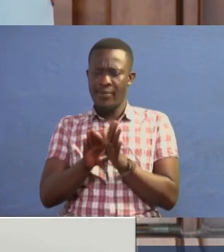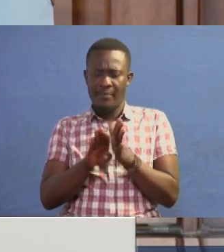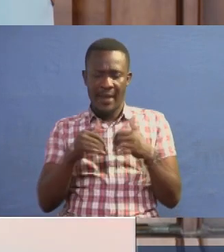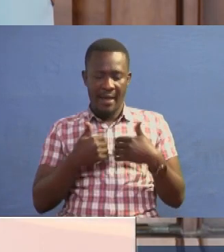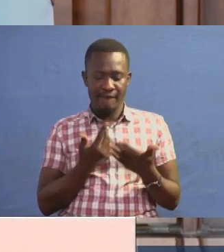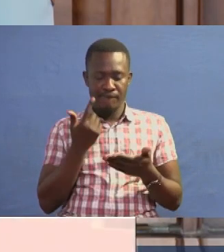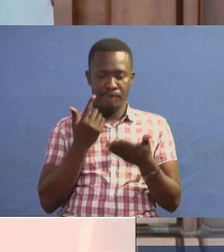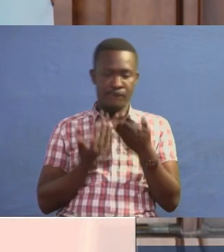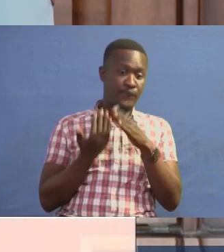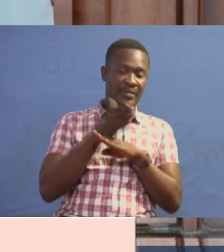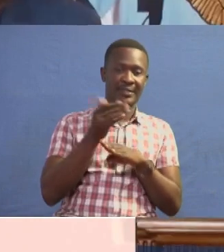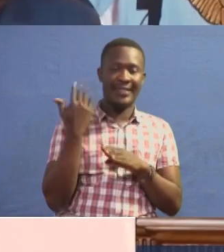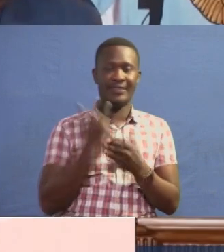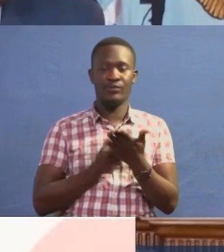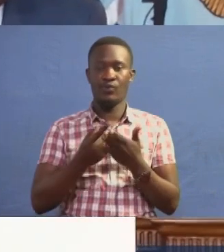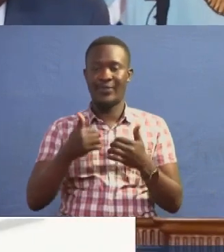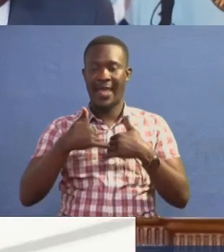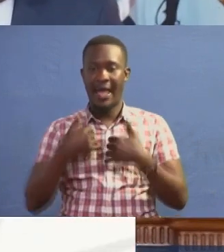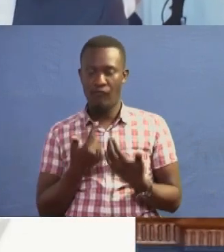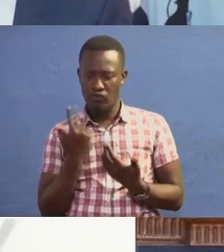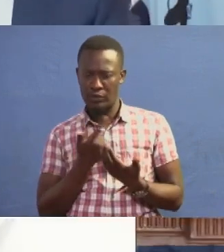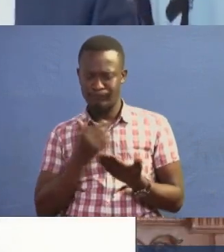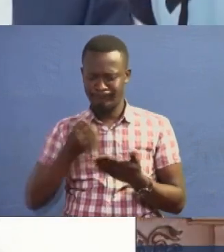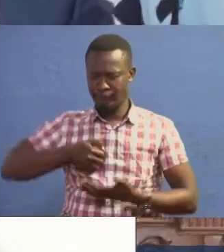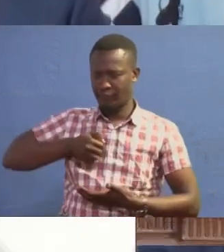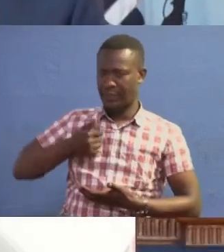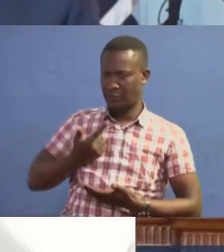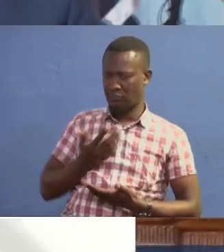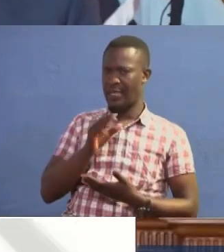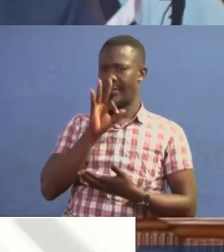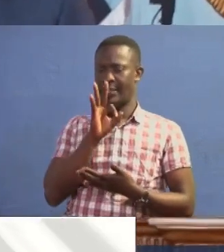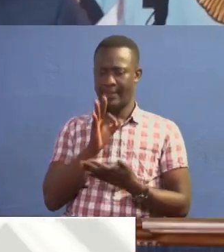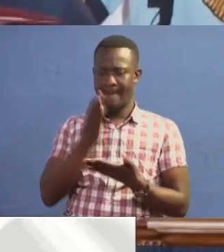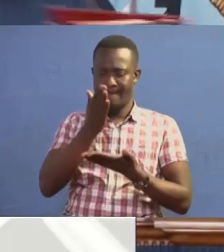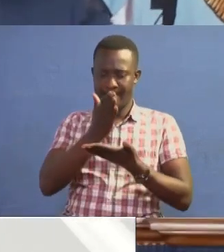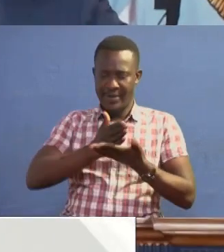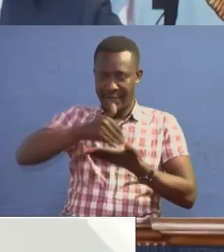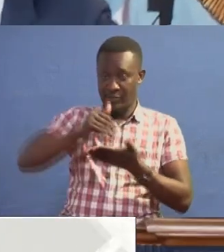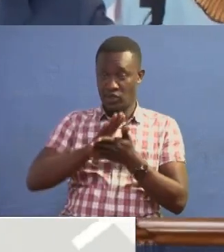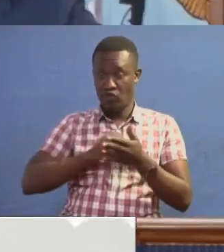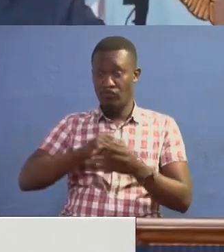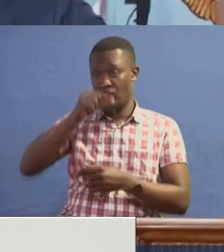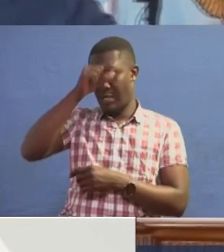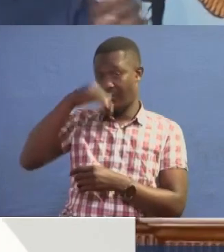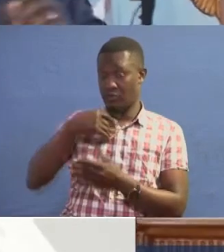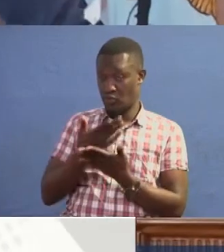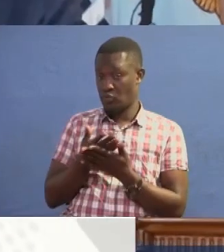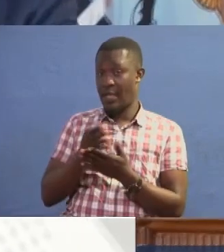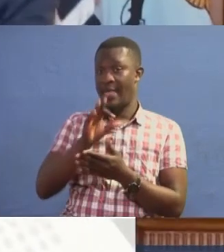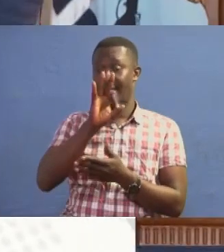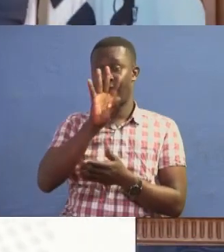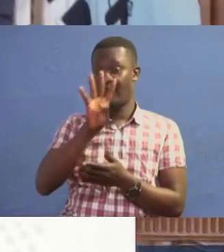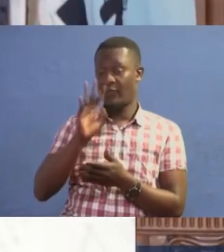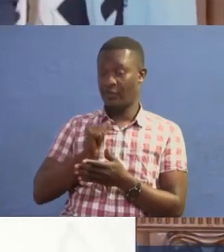passed last week aims to adjust budget allocations for the three branches of government to tackle the 344 billion